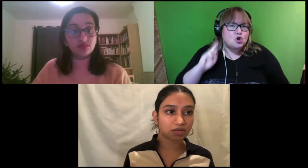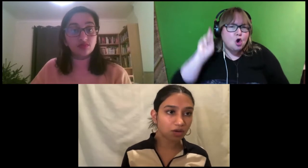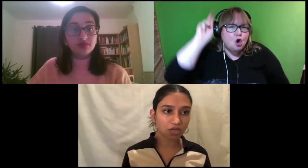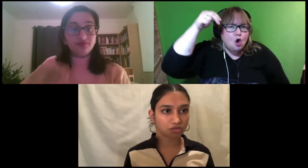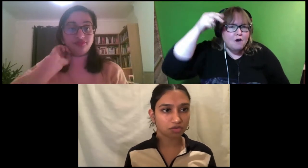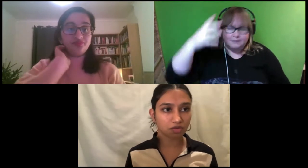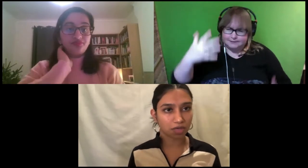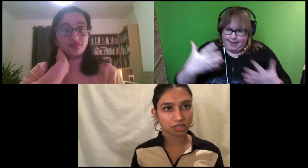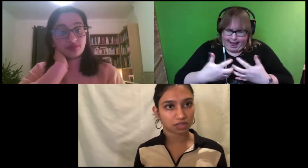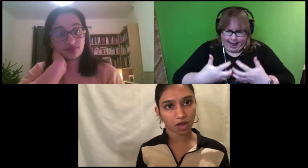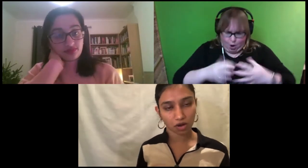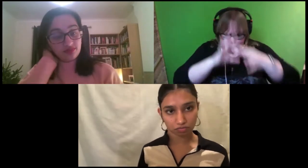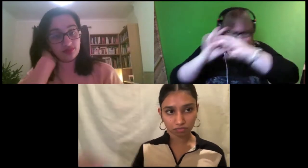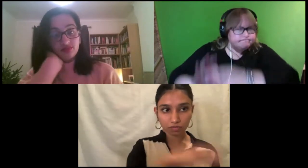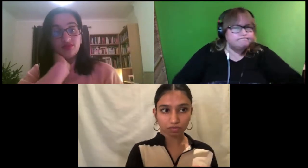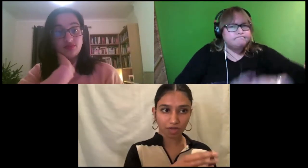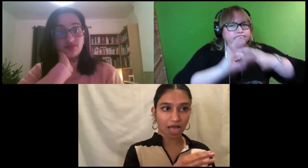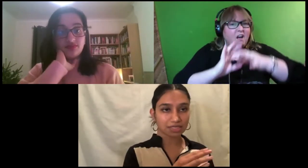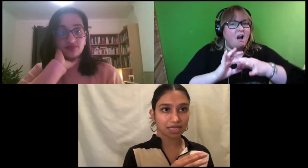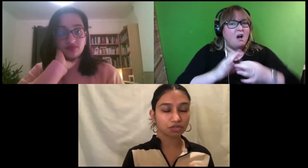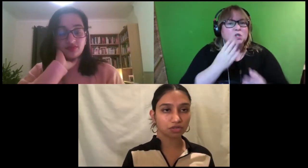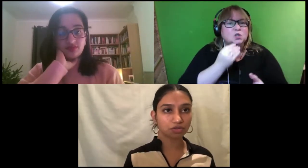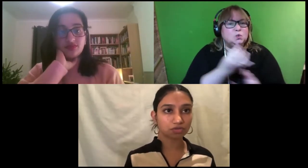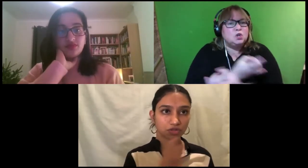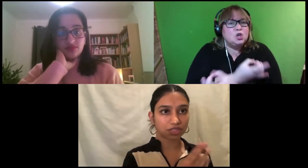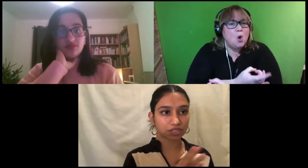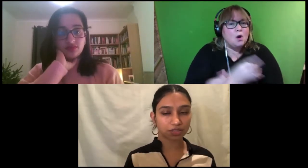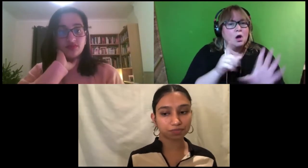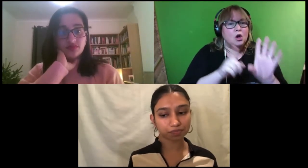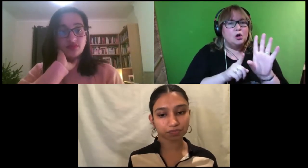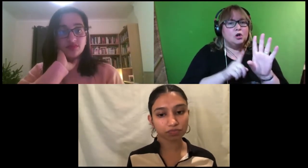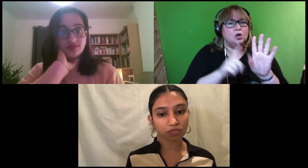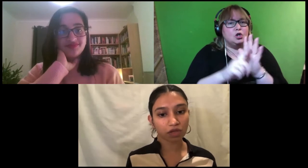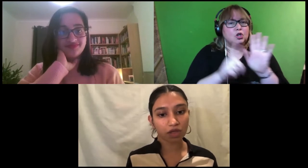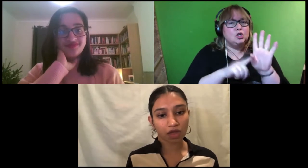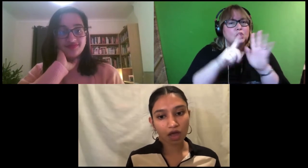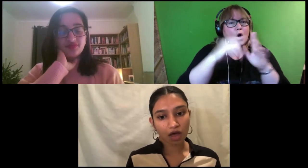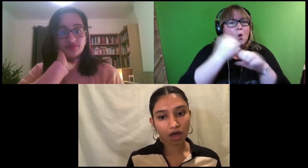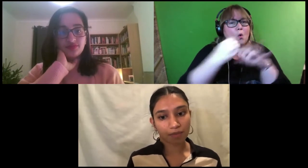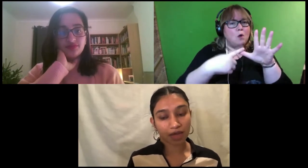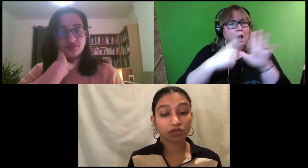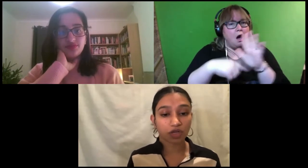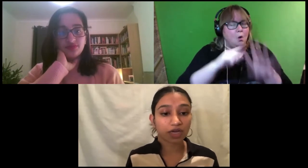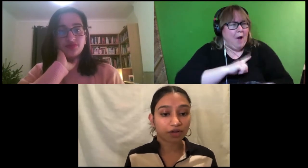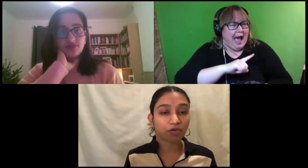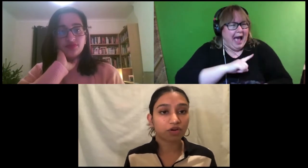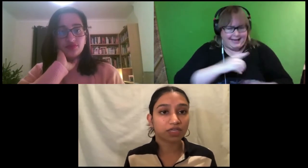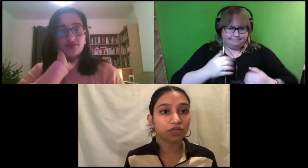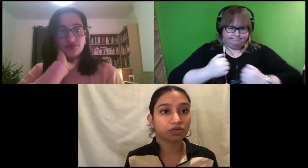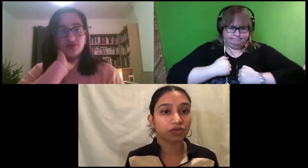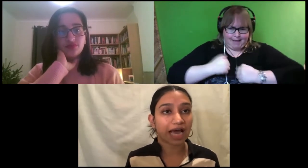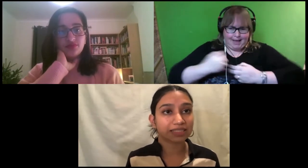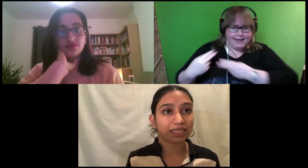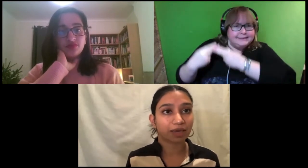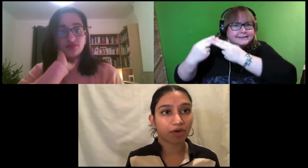because I was only drawn to it because it's my own ancestral tradition. And also look at it from a